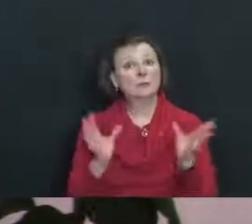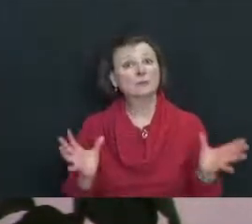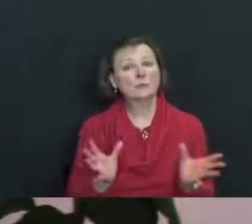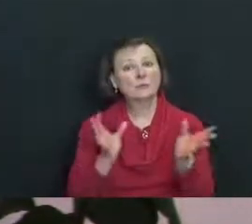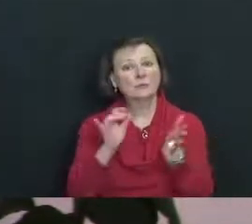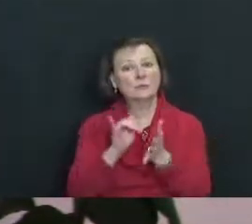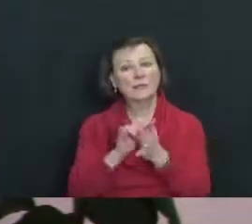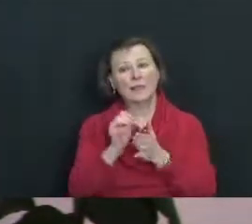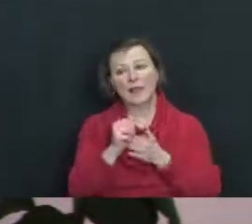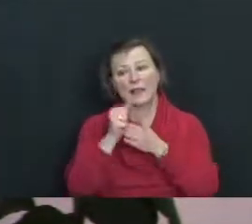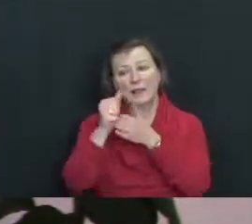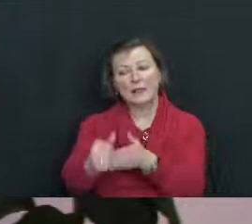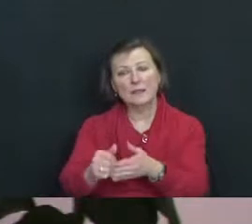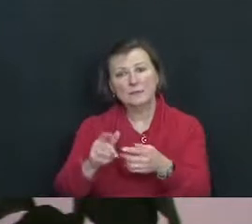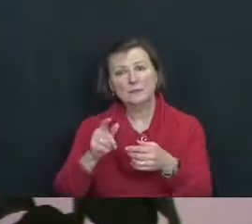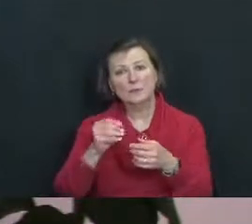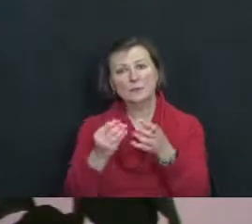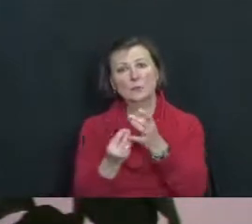further growth.